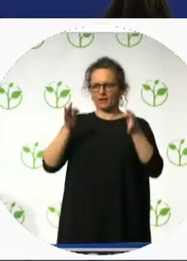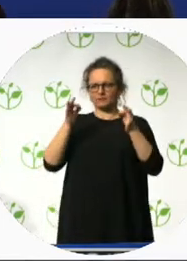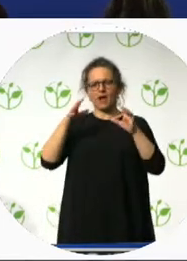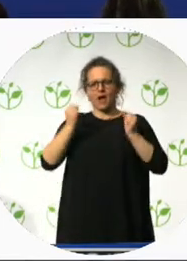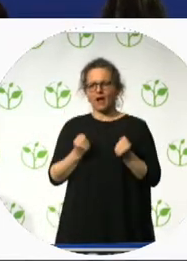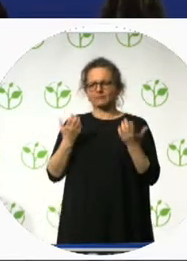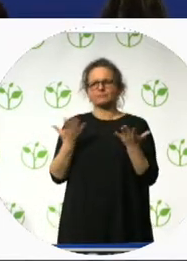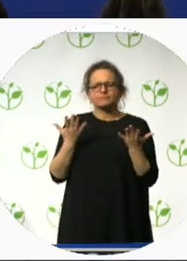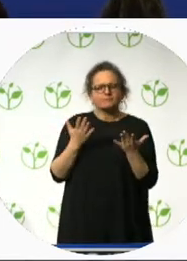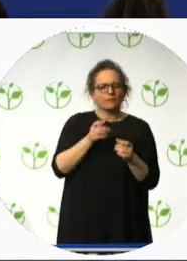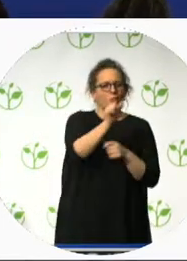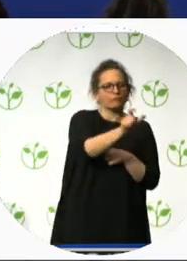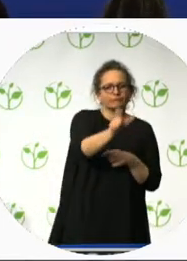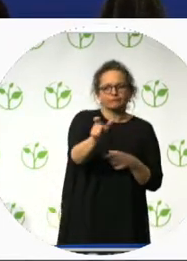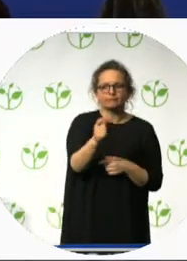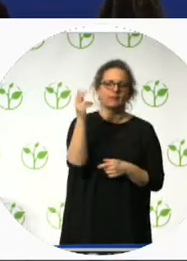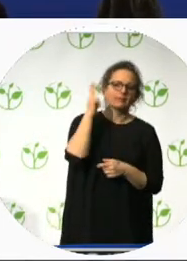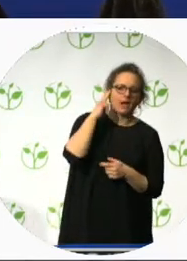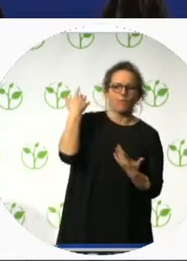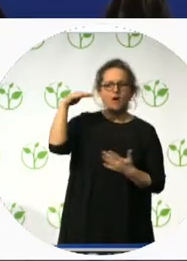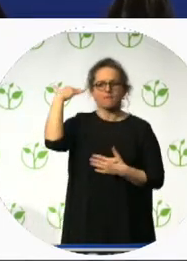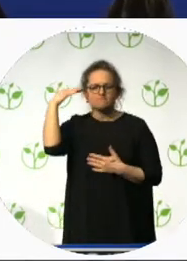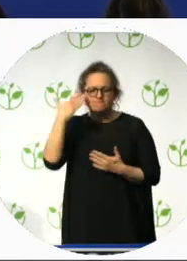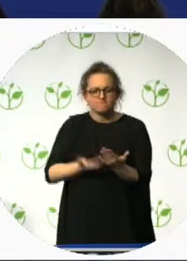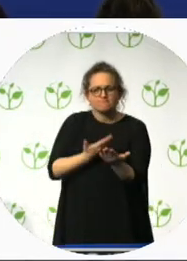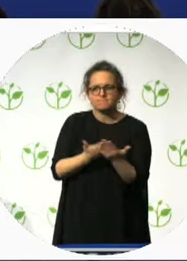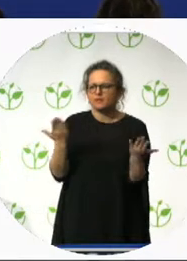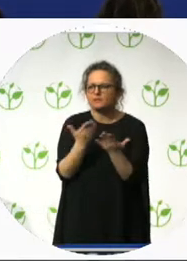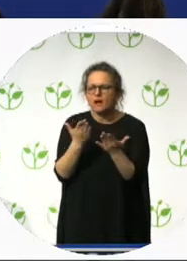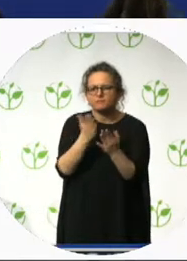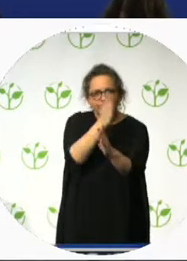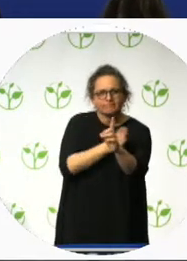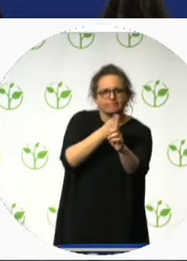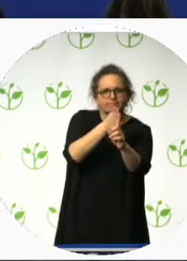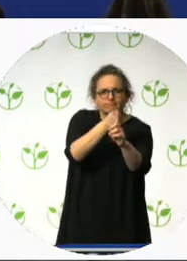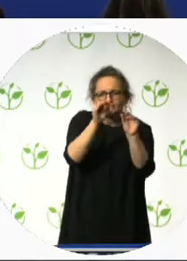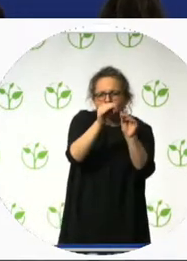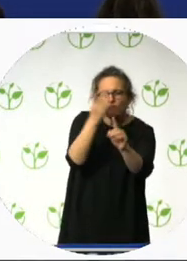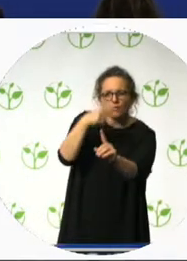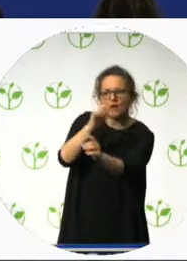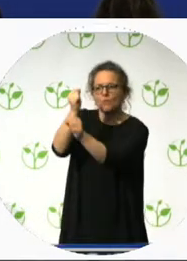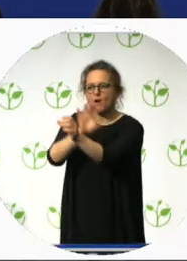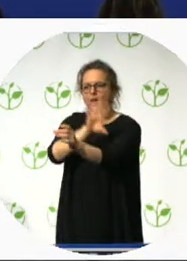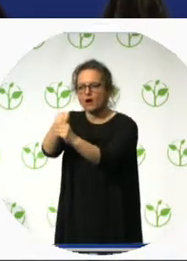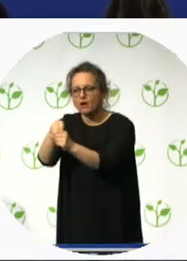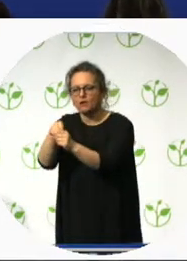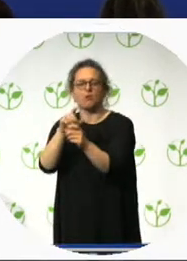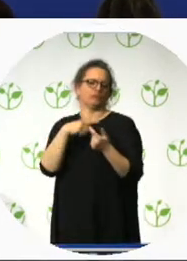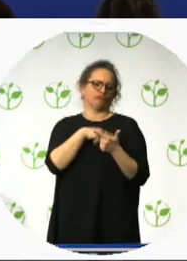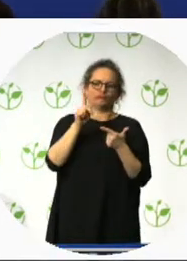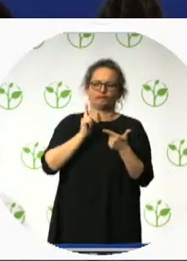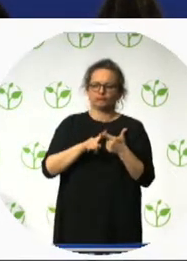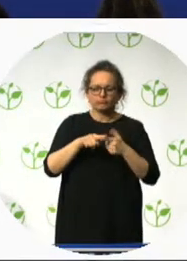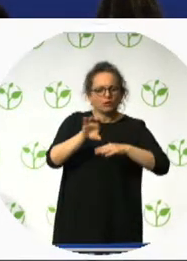We have several offers for deaf and hard of hearing people. So we have sign